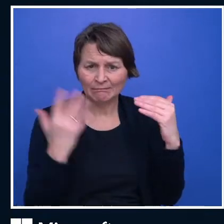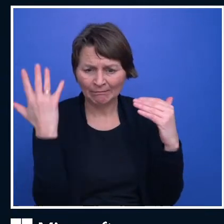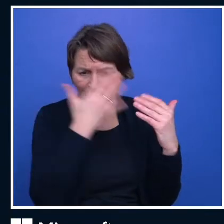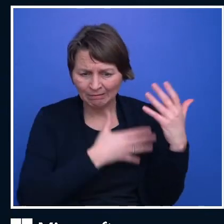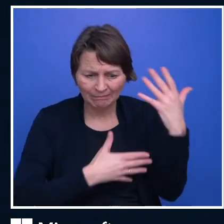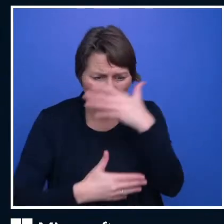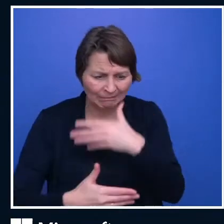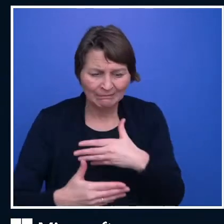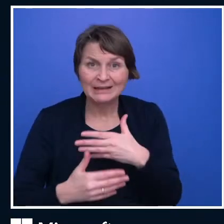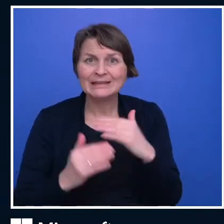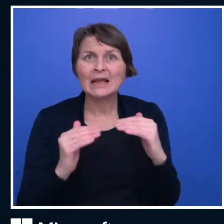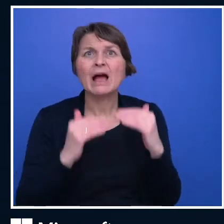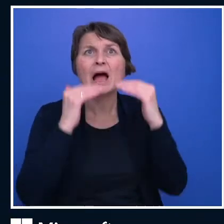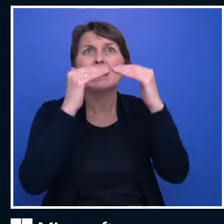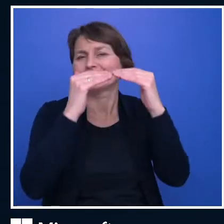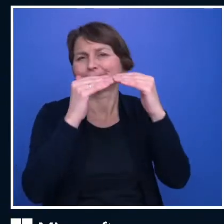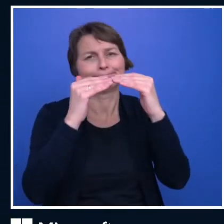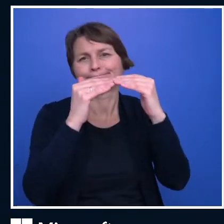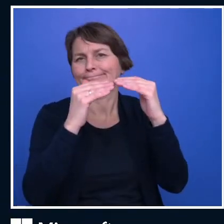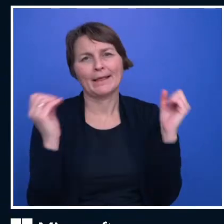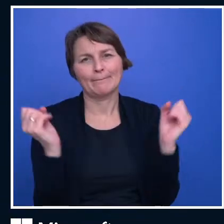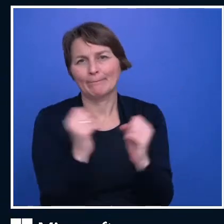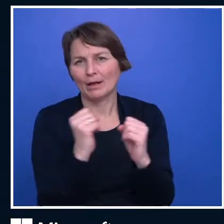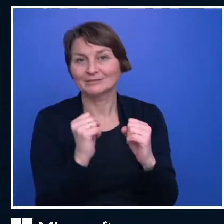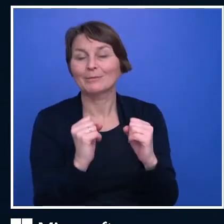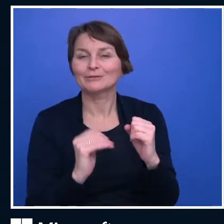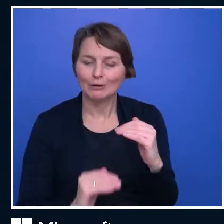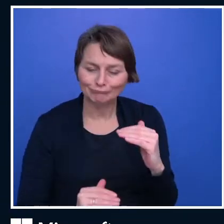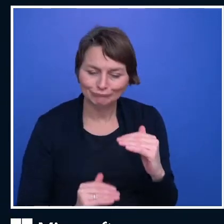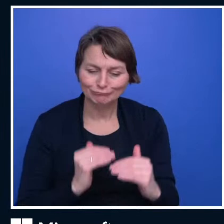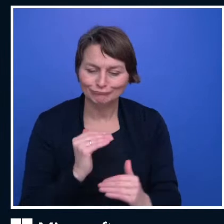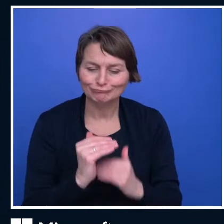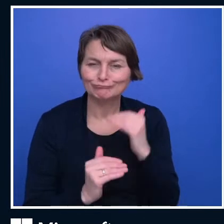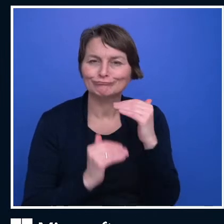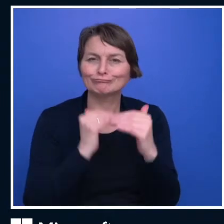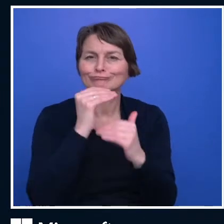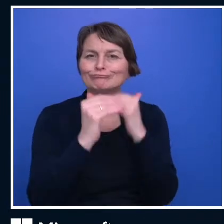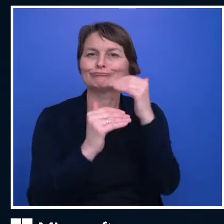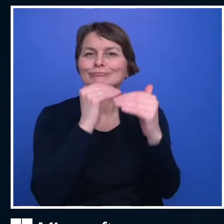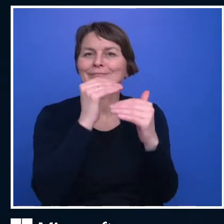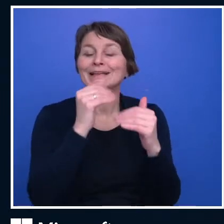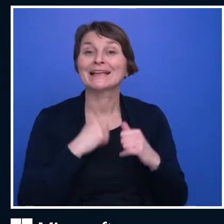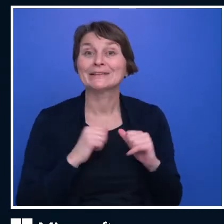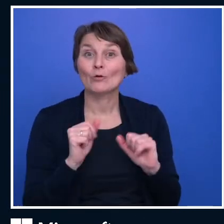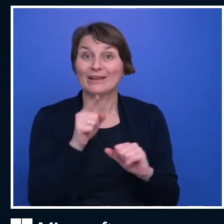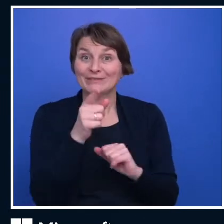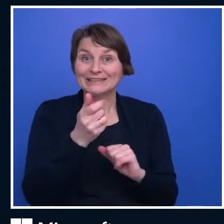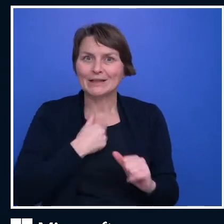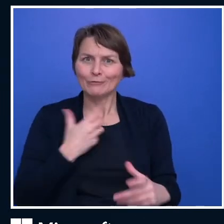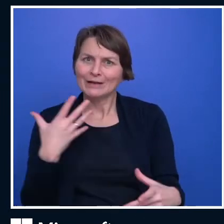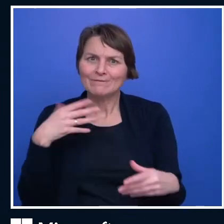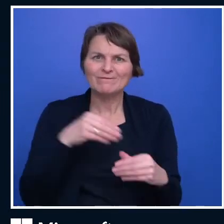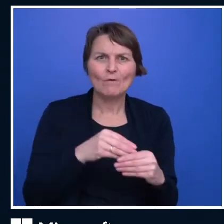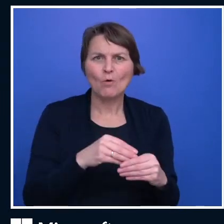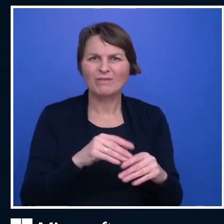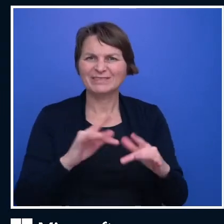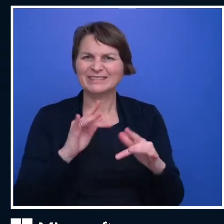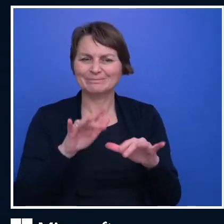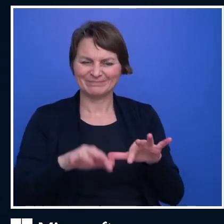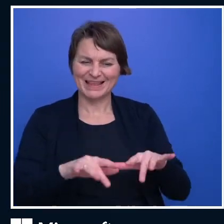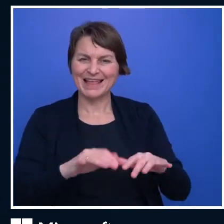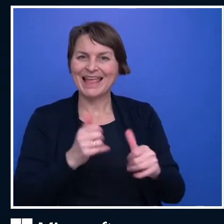for you to clear the interviews or the hackathon rounds or stuff like that. So try to focus on basics, and it's okay to go slow. And